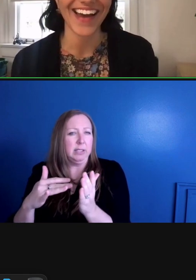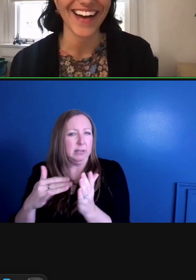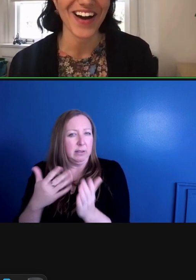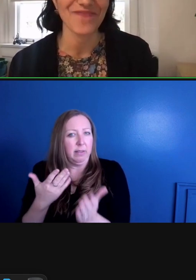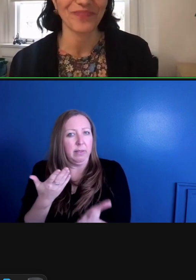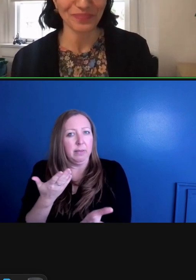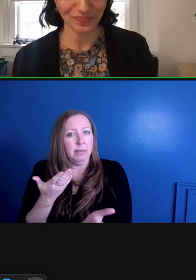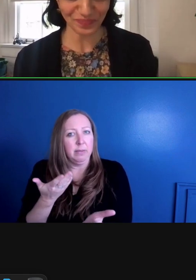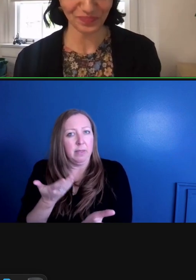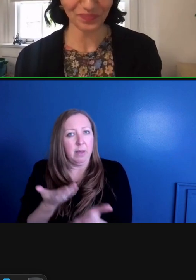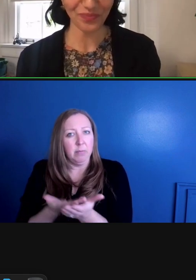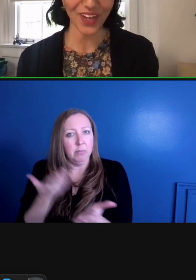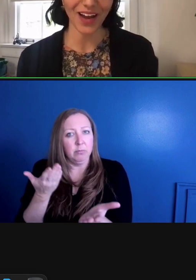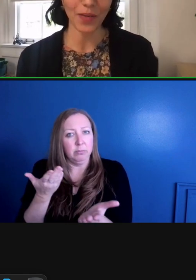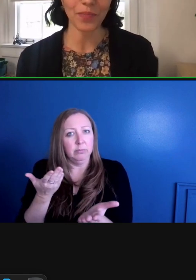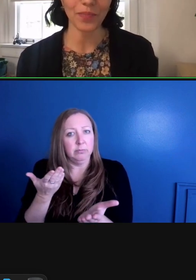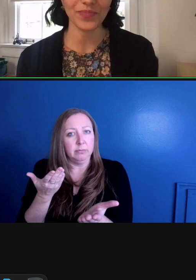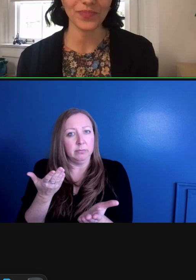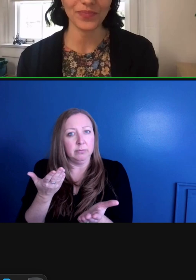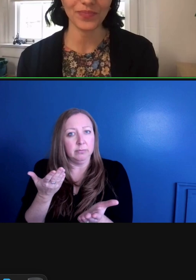showing that